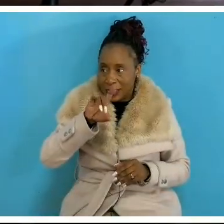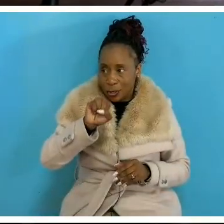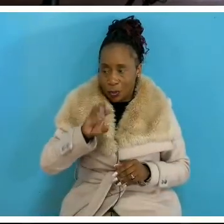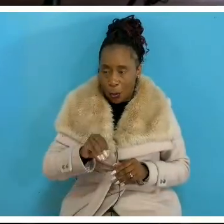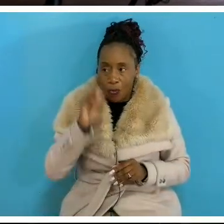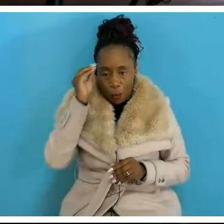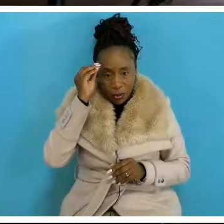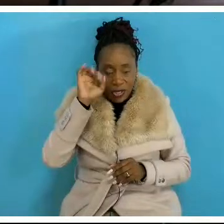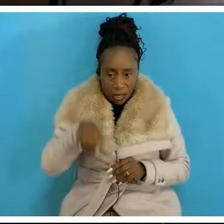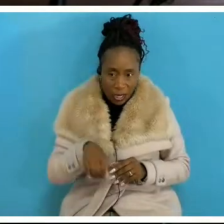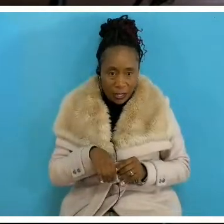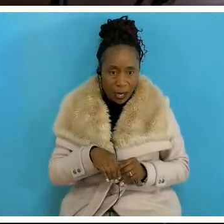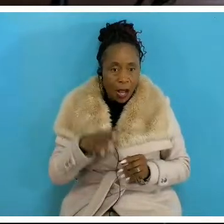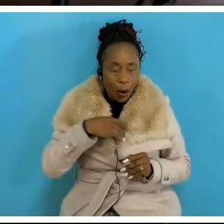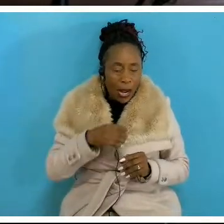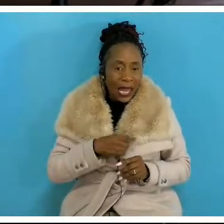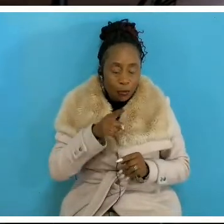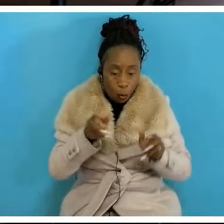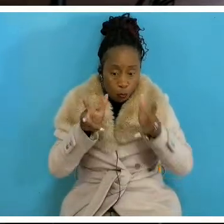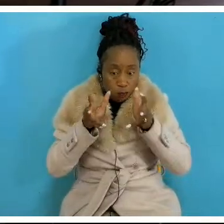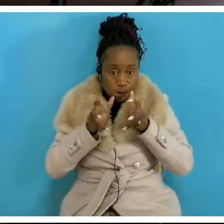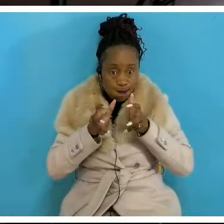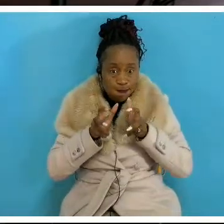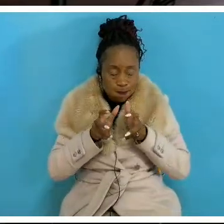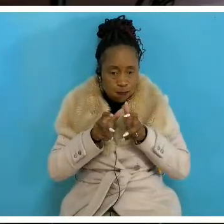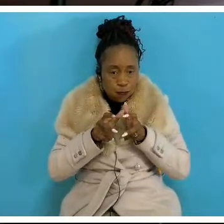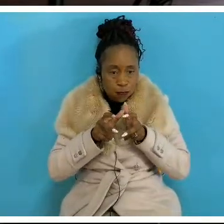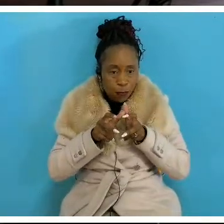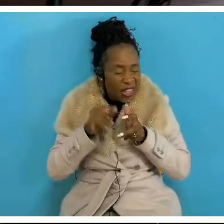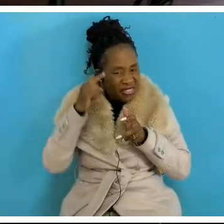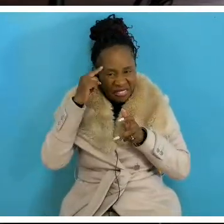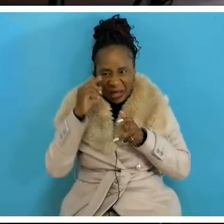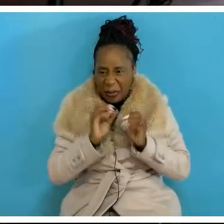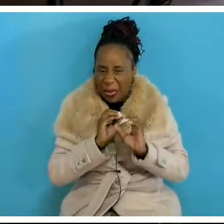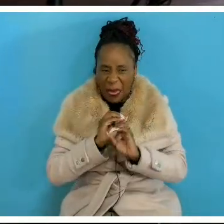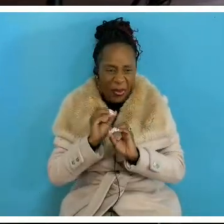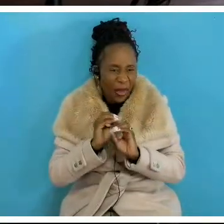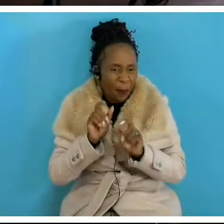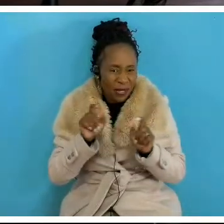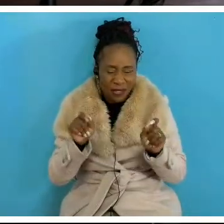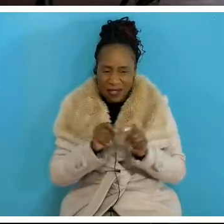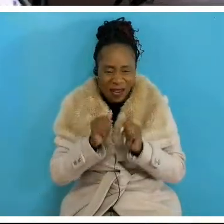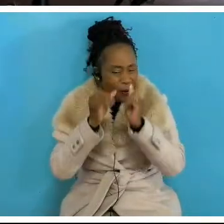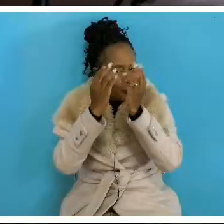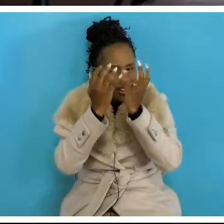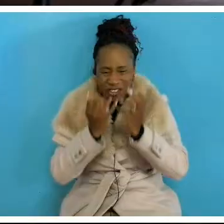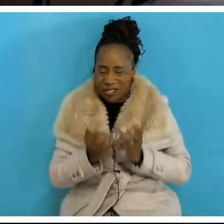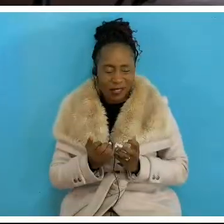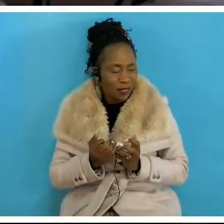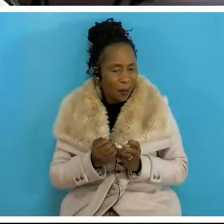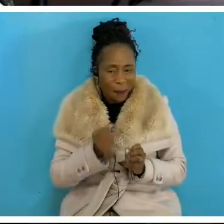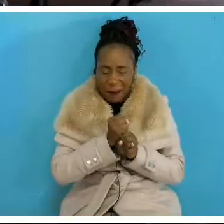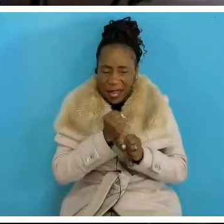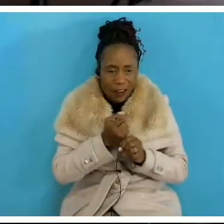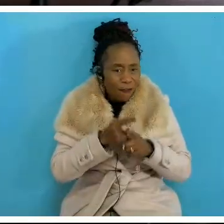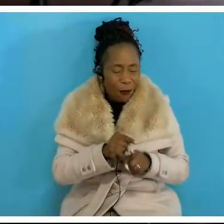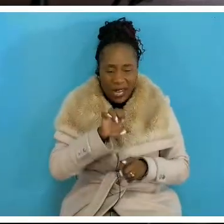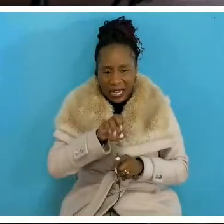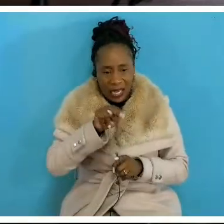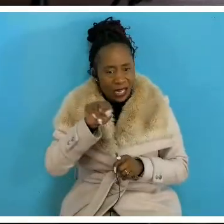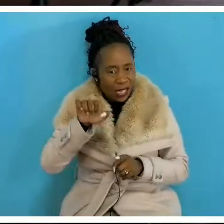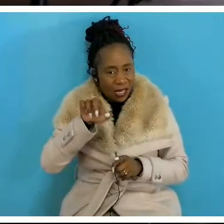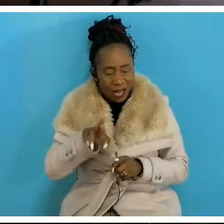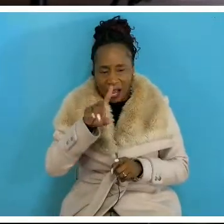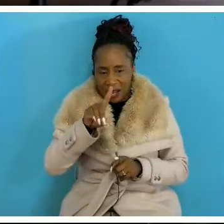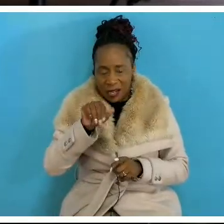to bring this to your attention. I don't think anyone is budgeted for Enderdale. I didn't see anything for